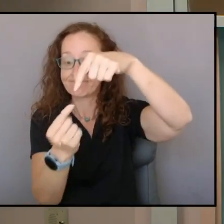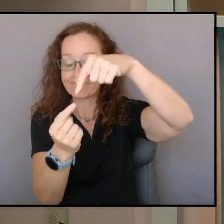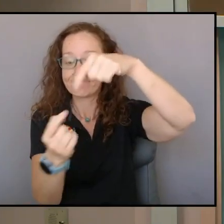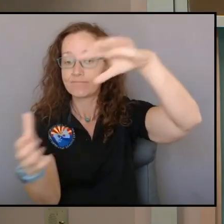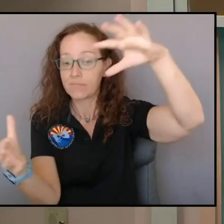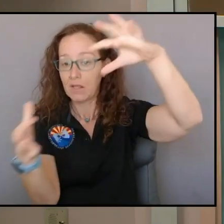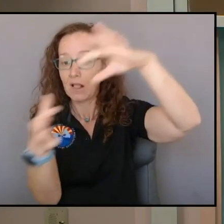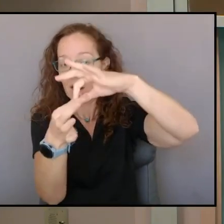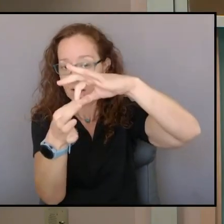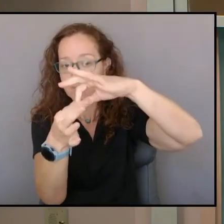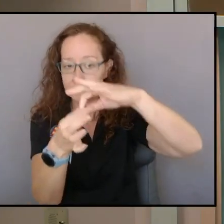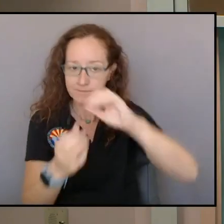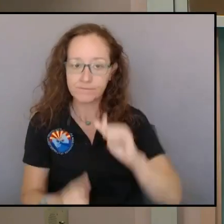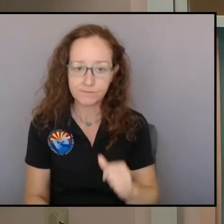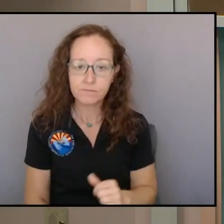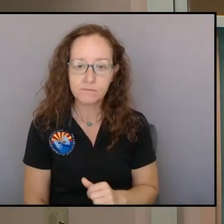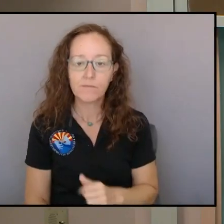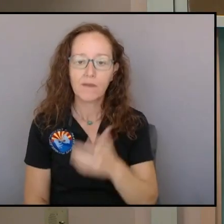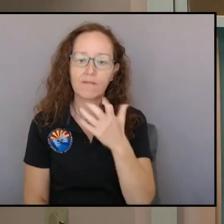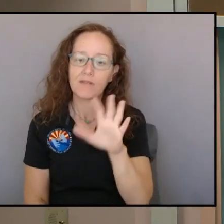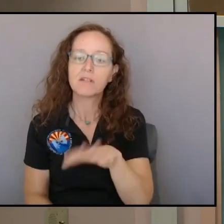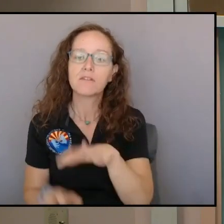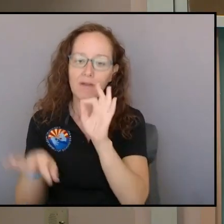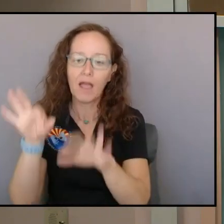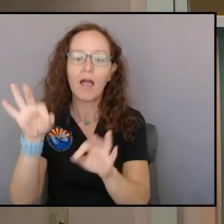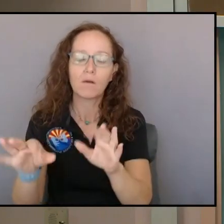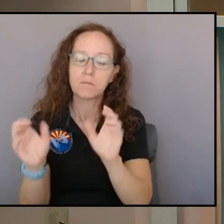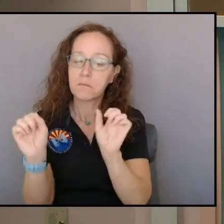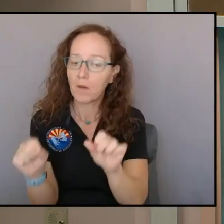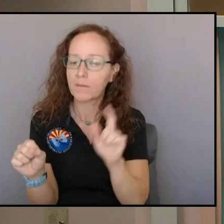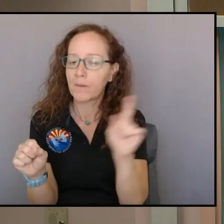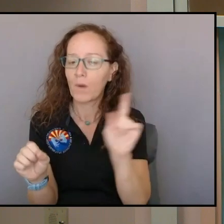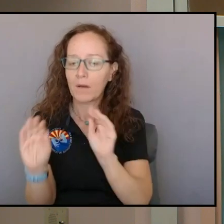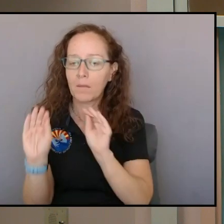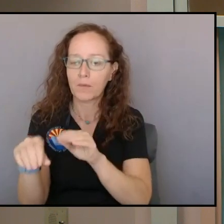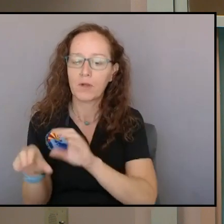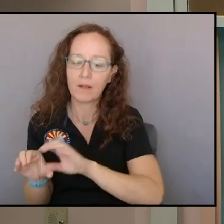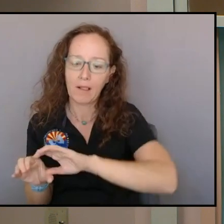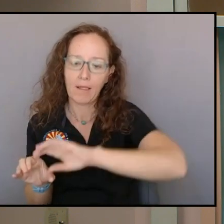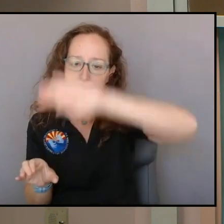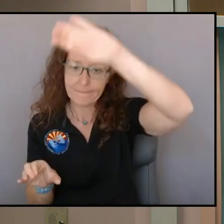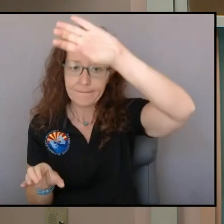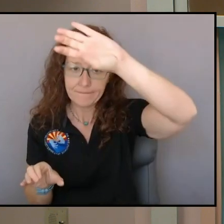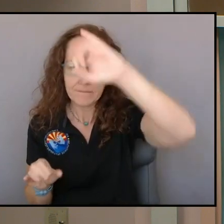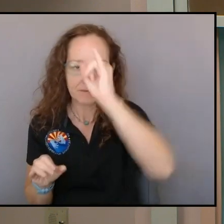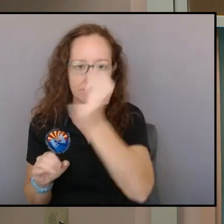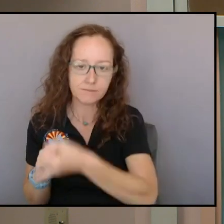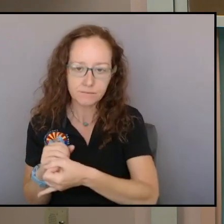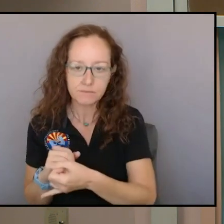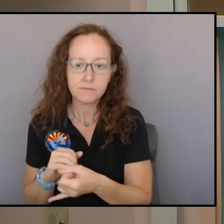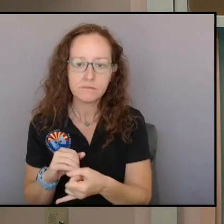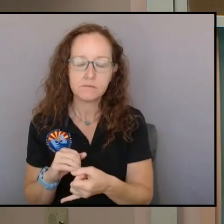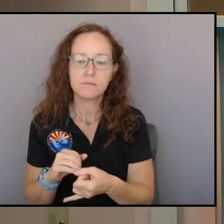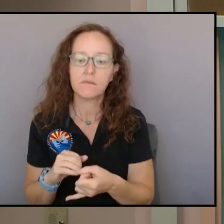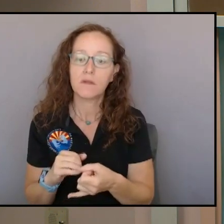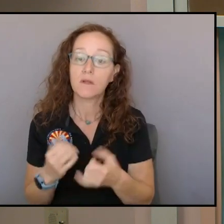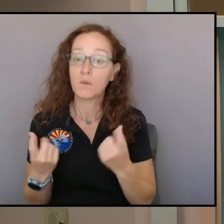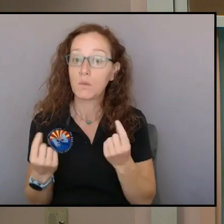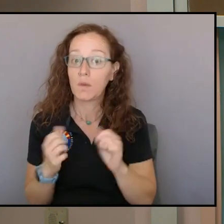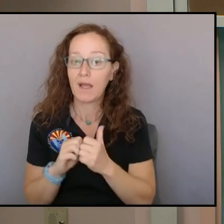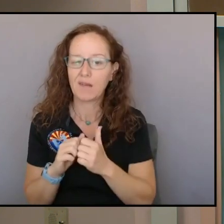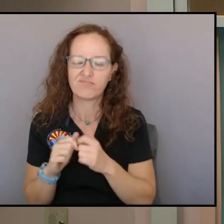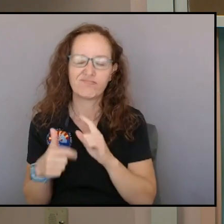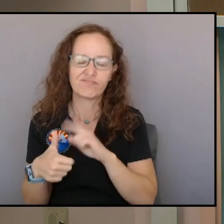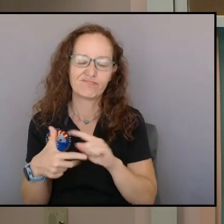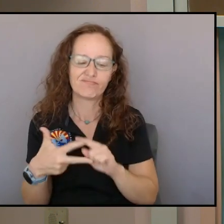conjunction. So we've identified some potential lines, and so lines is, for this area, we're going to be doing a mixed line because part of